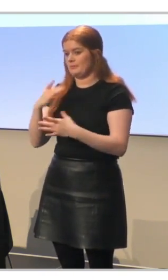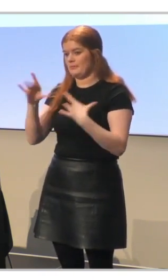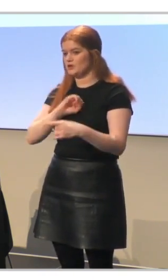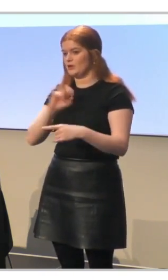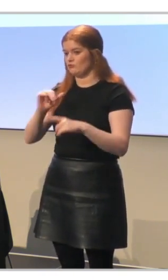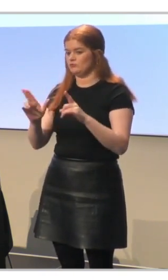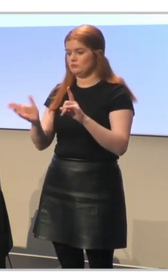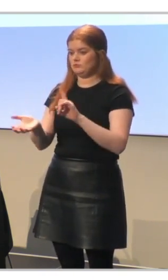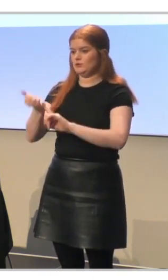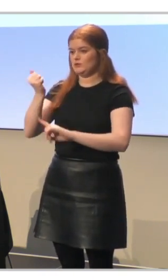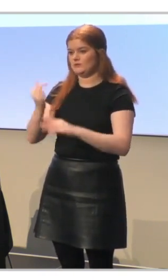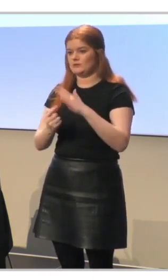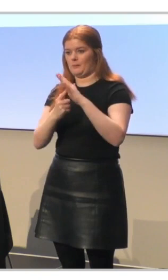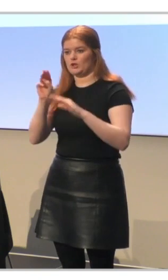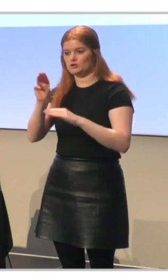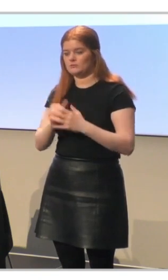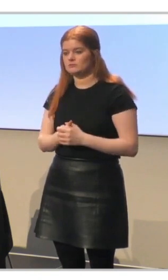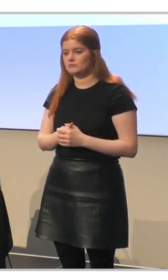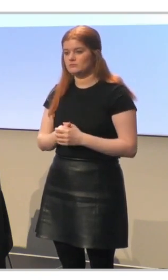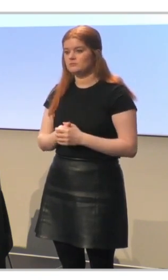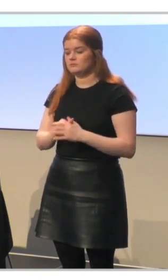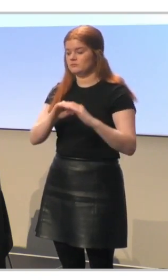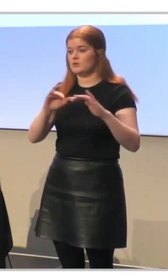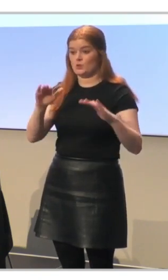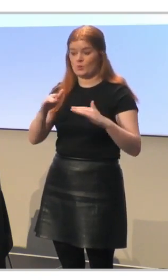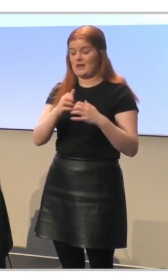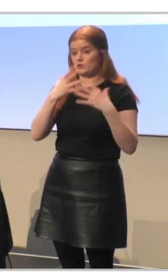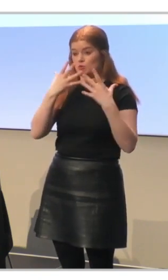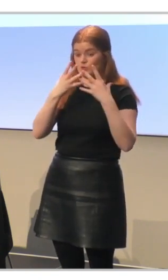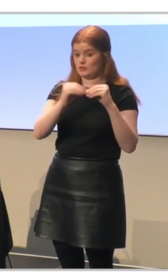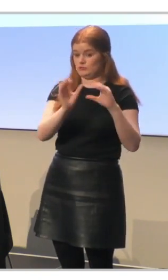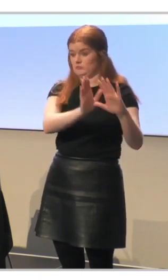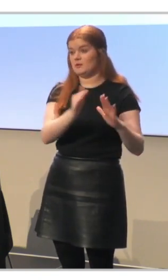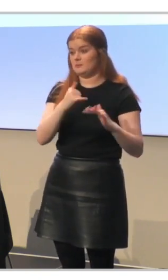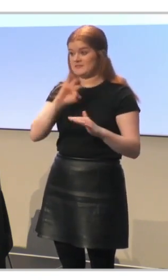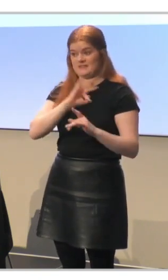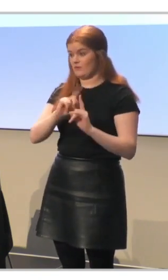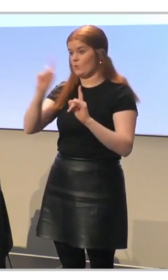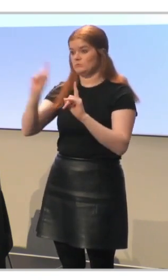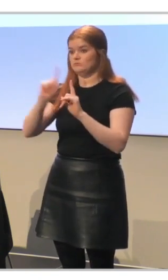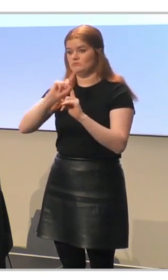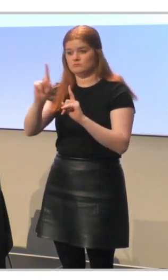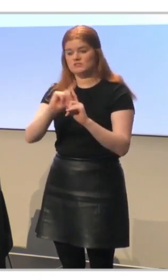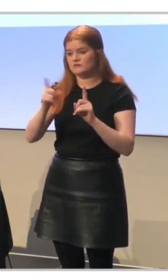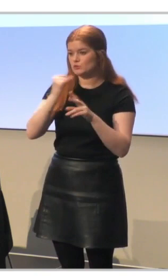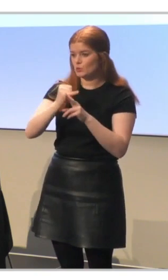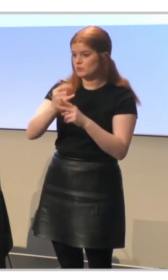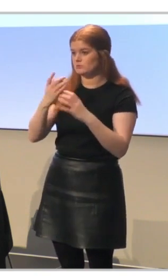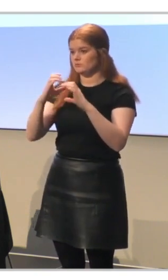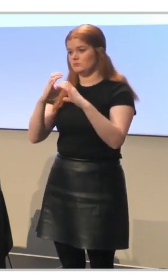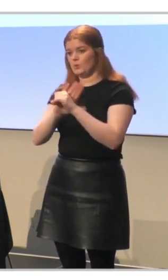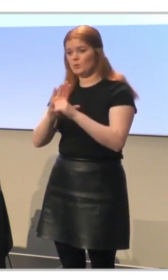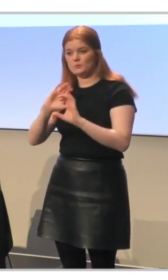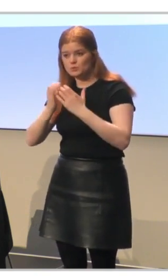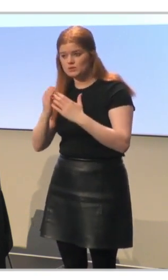potential. I am an educationalist at heart. I've been out and about in schools and local communities for the length of my career,